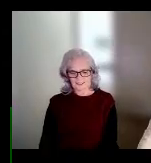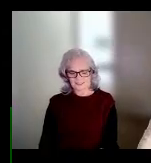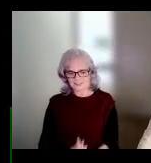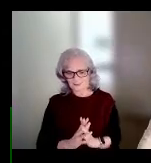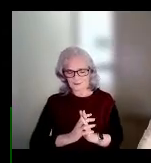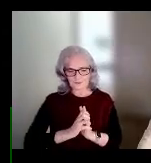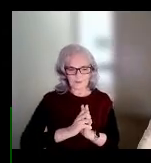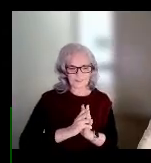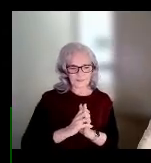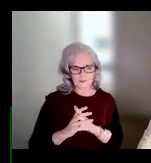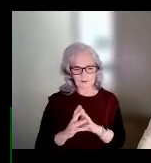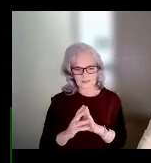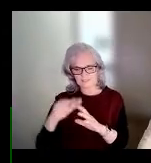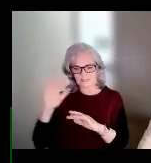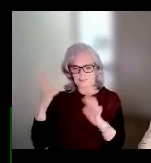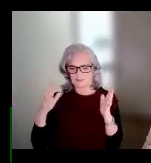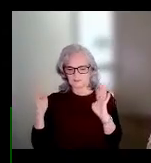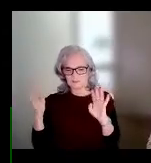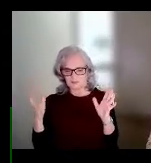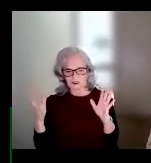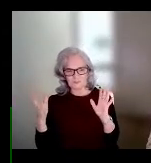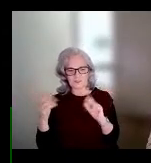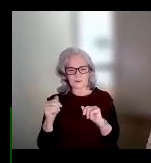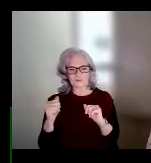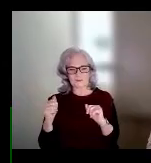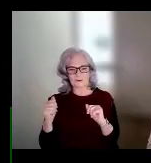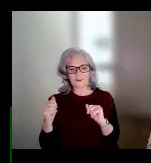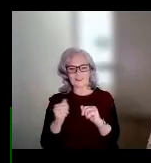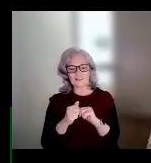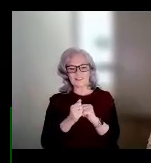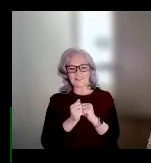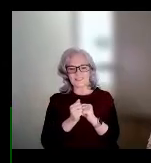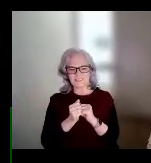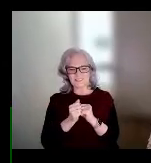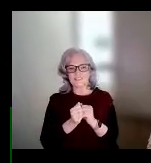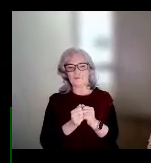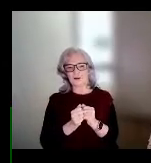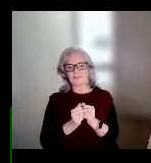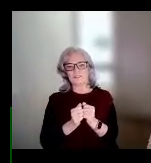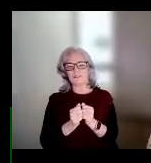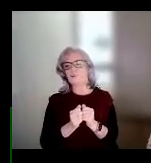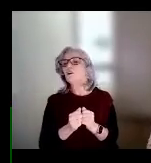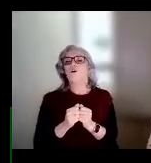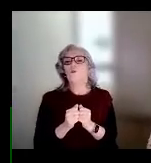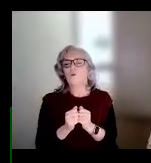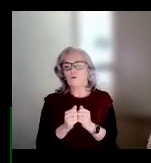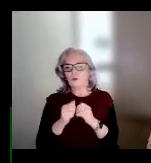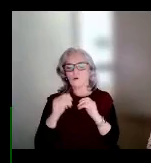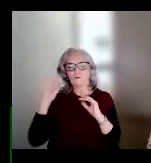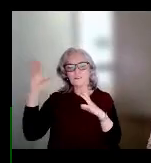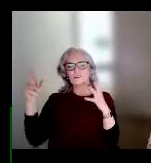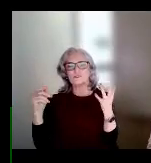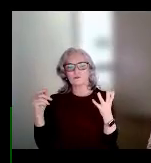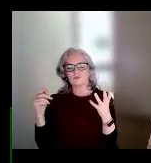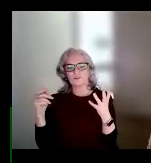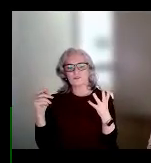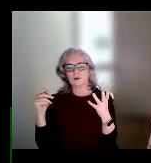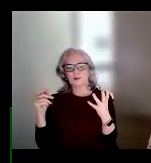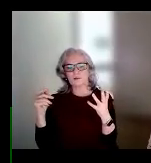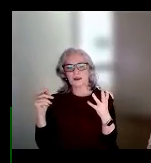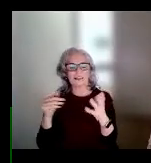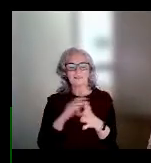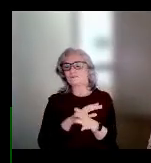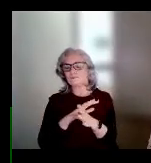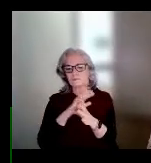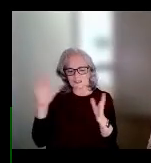All right, so we've talked a lot about 5 or so different projects, and this is the 6th one. So all the research that we've